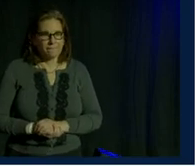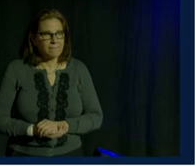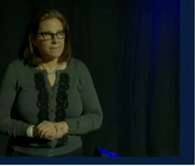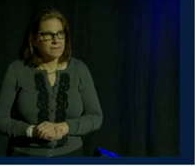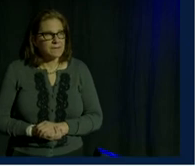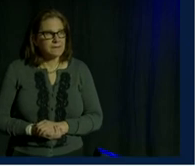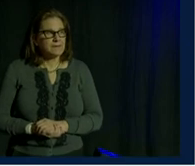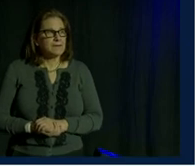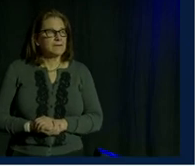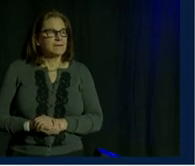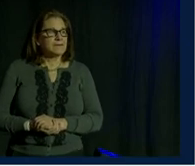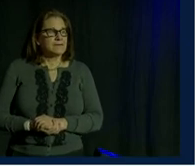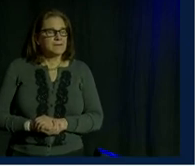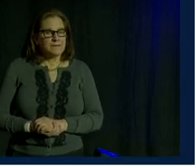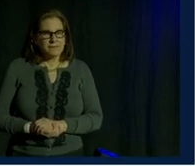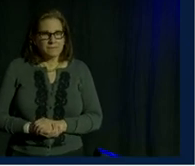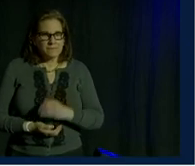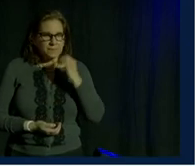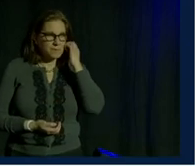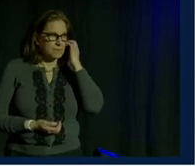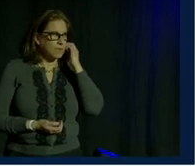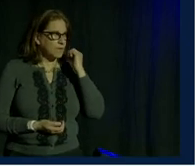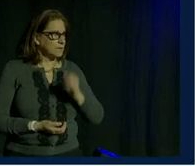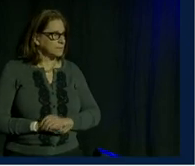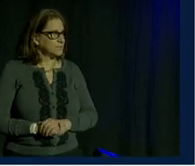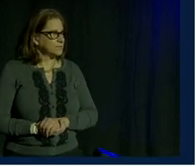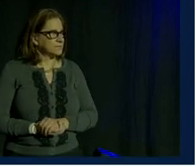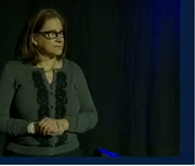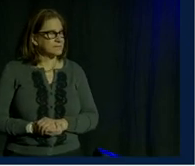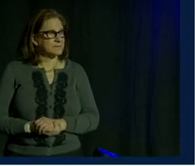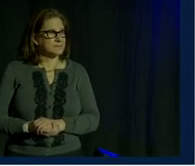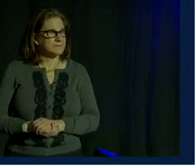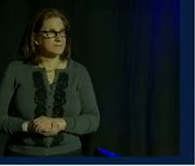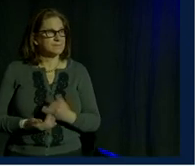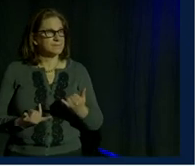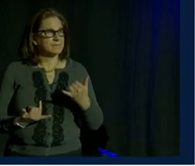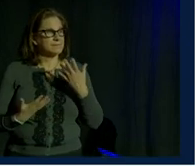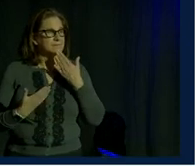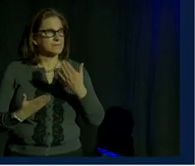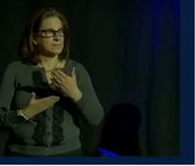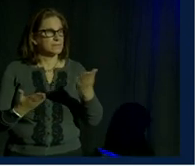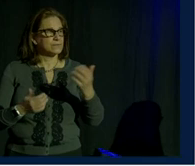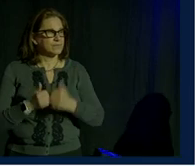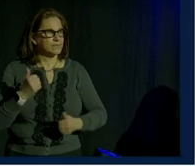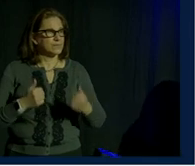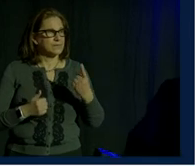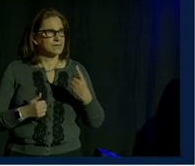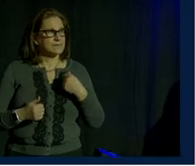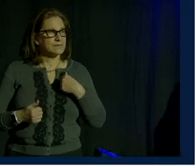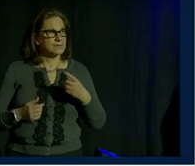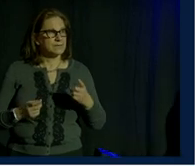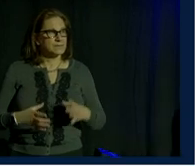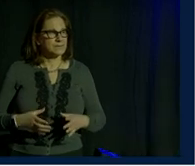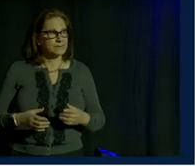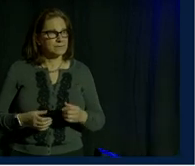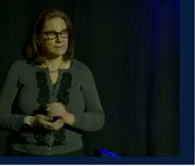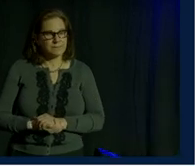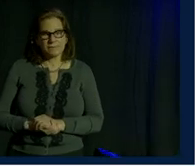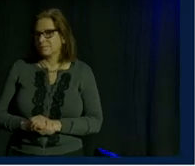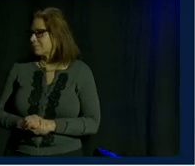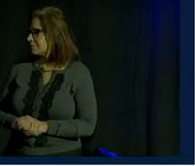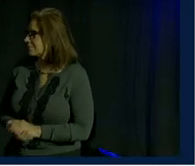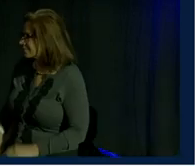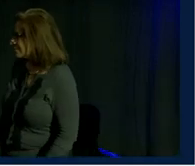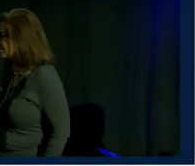dgs.dc.gov. Now I'll turn the program back over to Deputy Mayor Falchicchio. Thank you, everyone. Please welcome to the stage